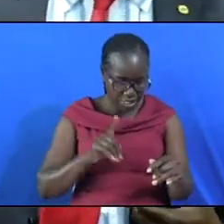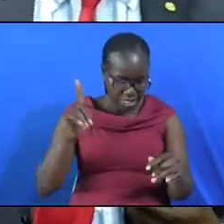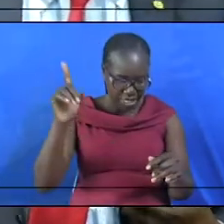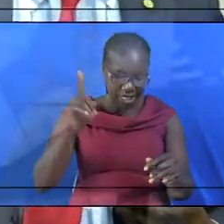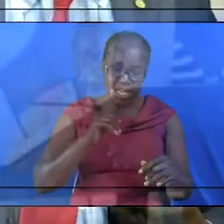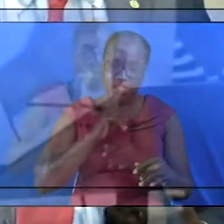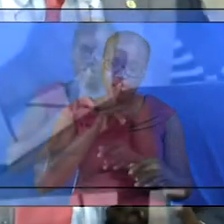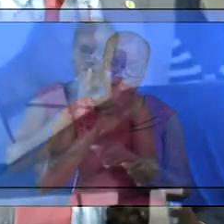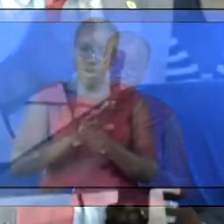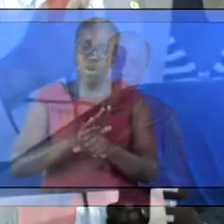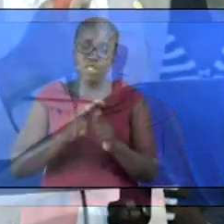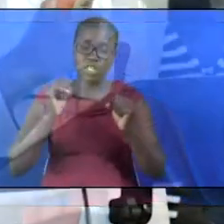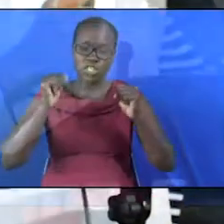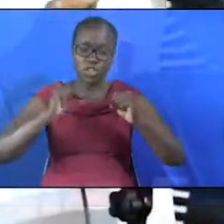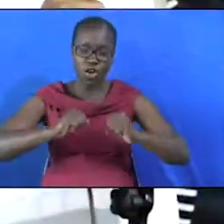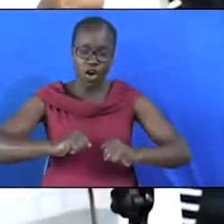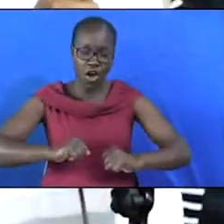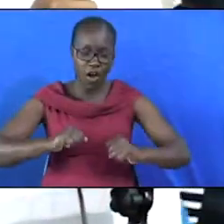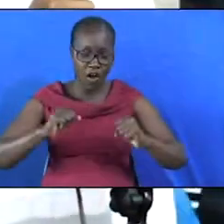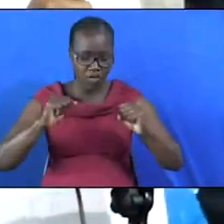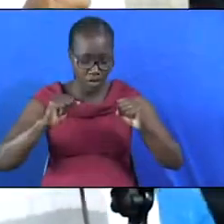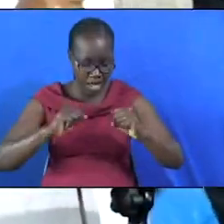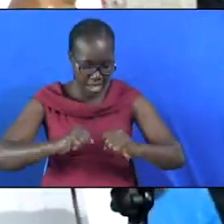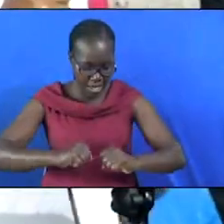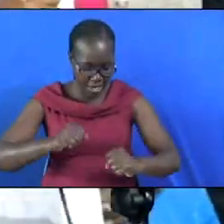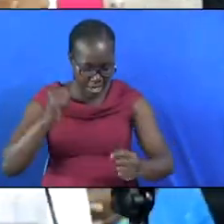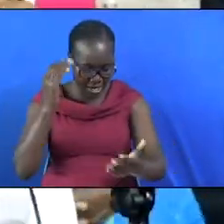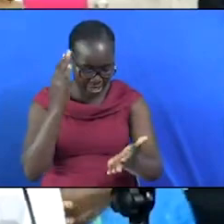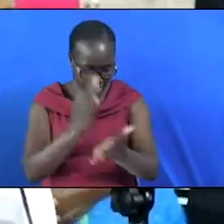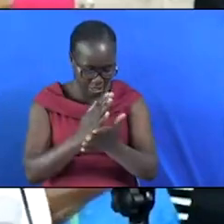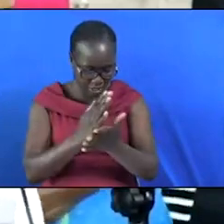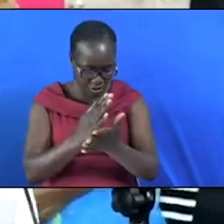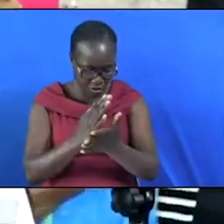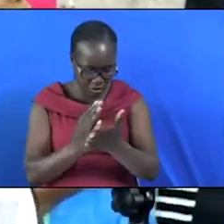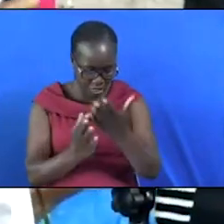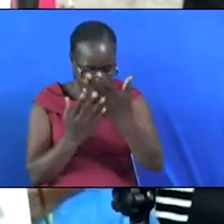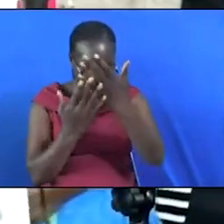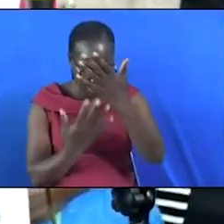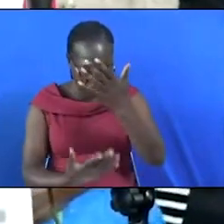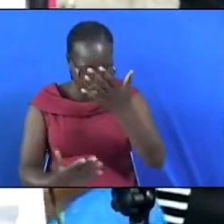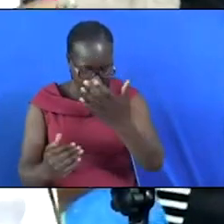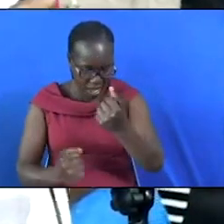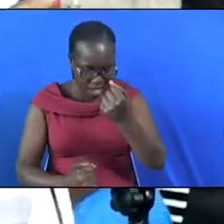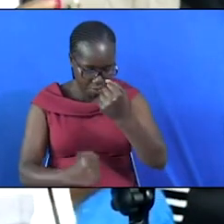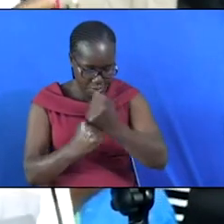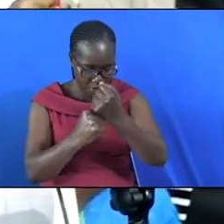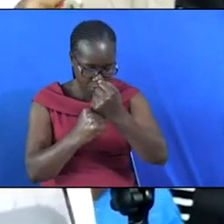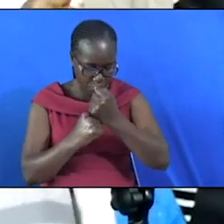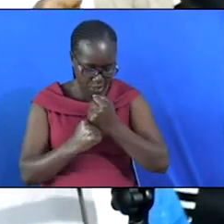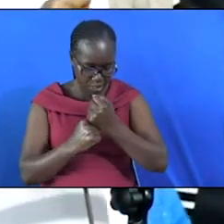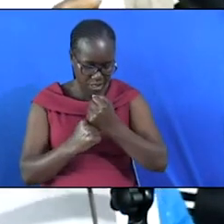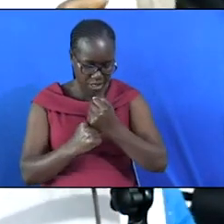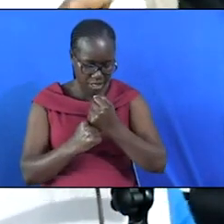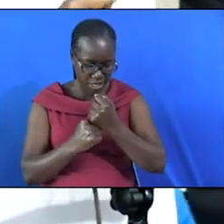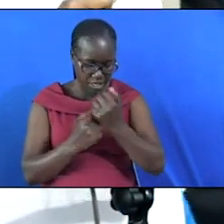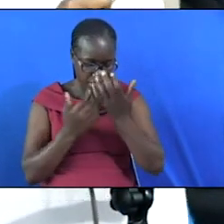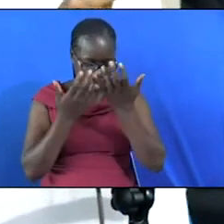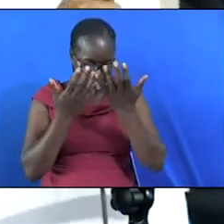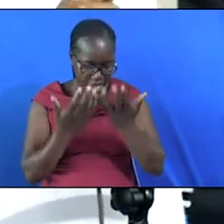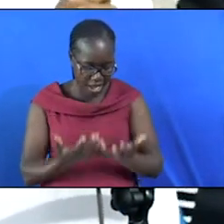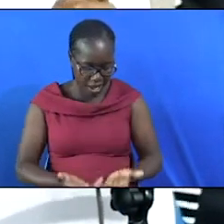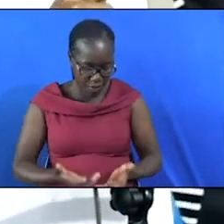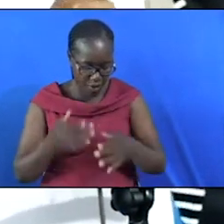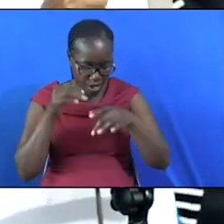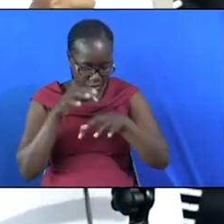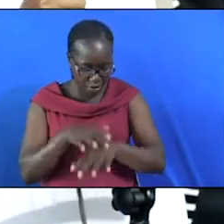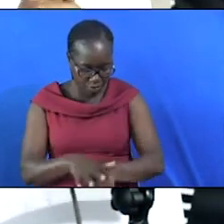sand. His oath is covenant and blood. Support me in